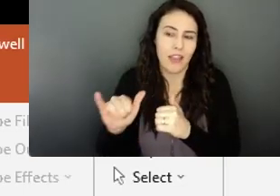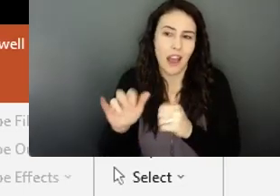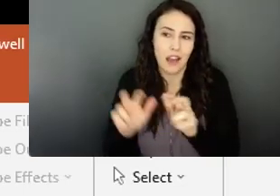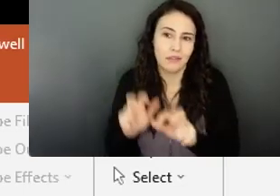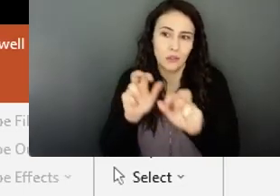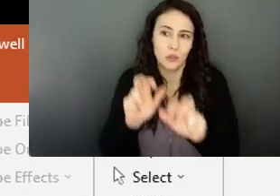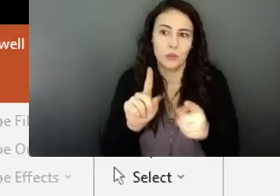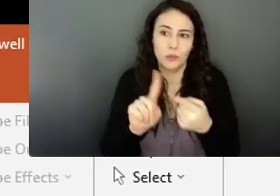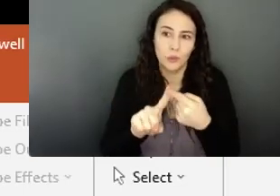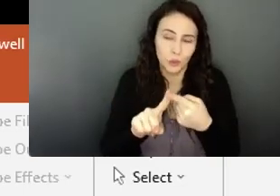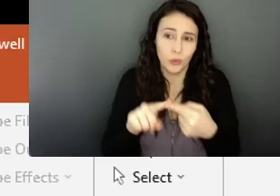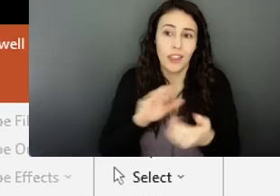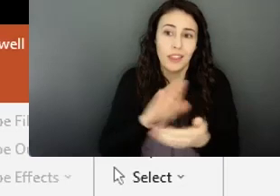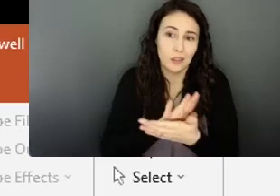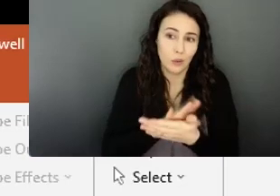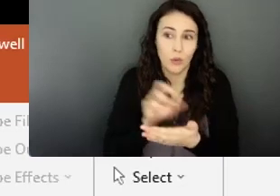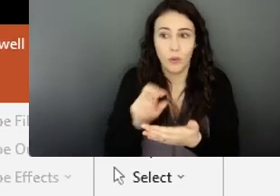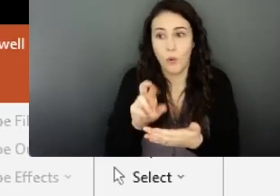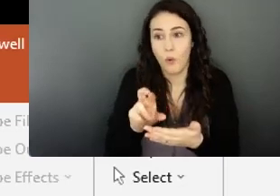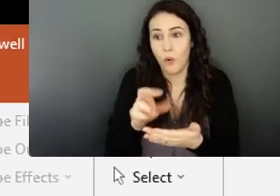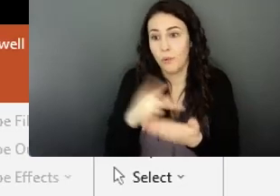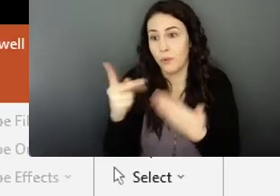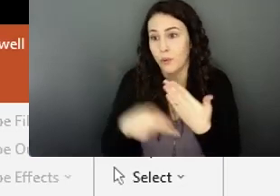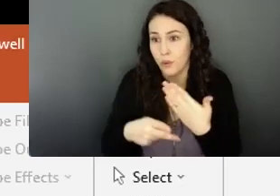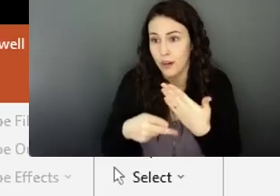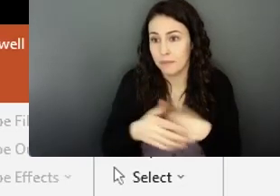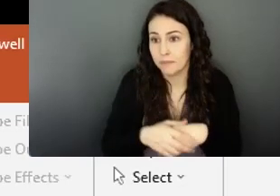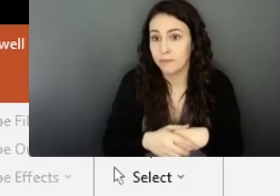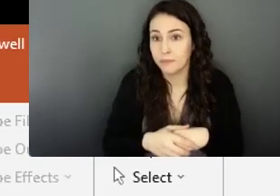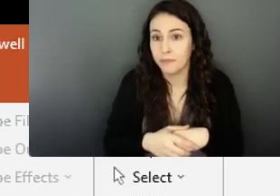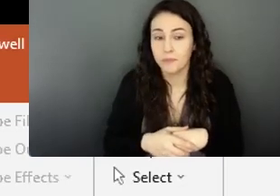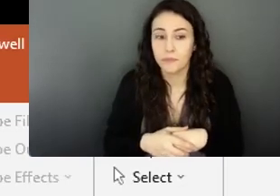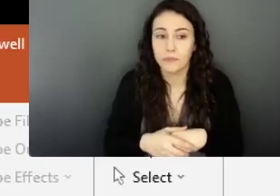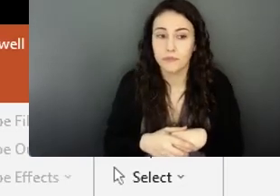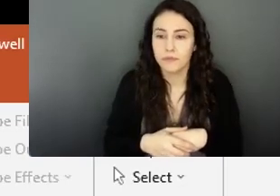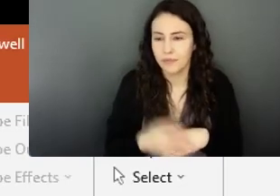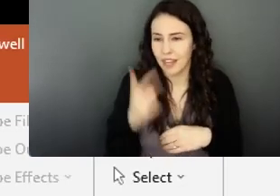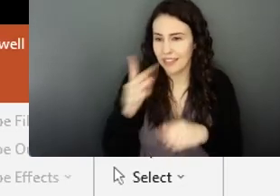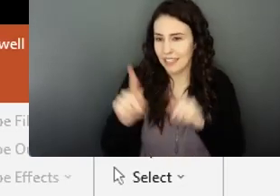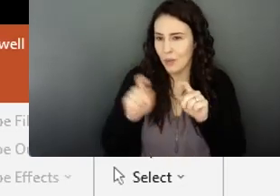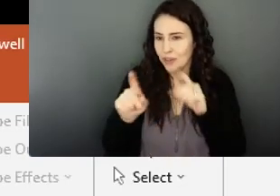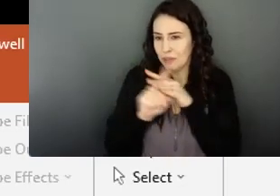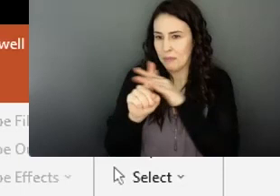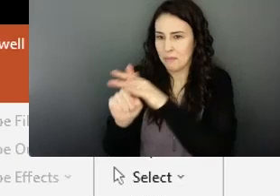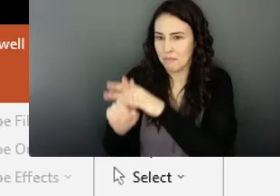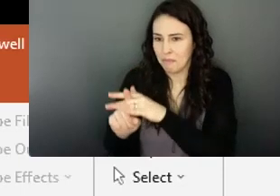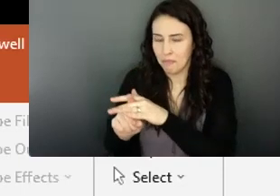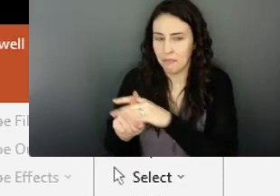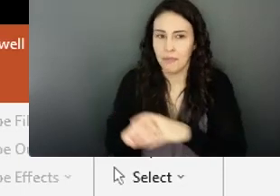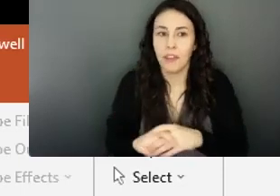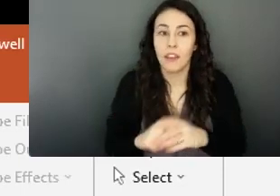institution. Okay, let's move along. I see some questions coming up. let's take a look at the